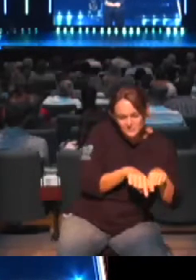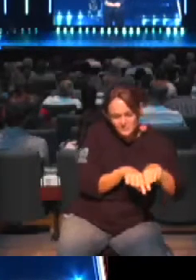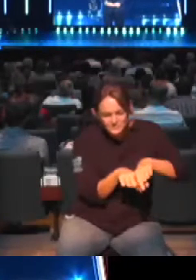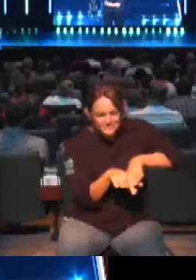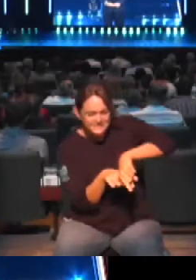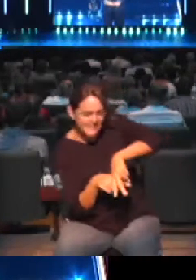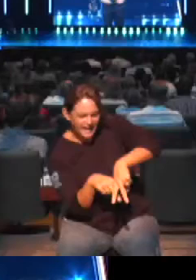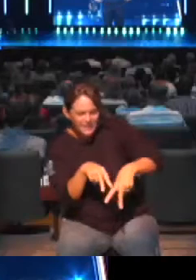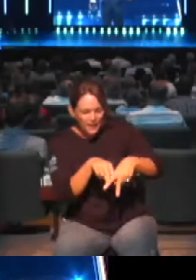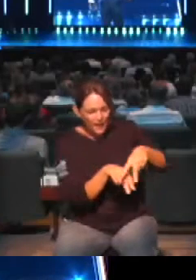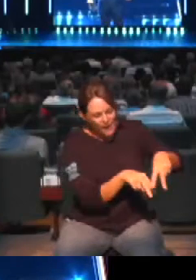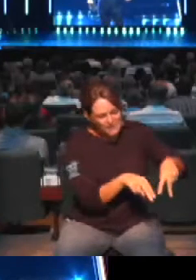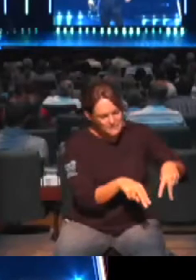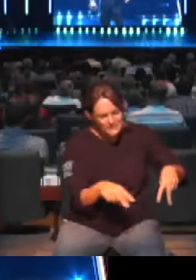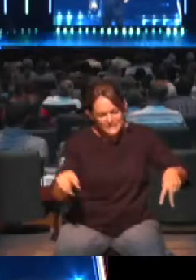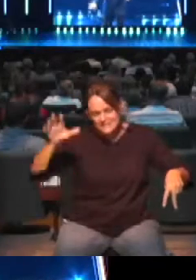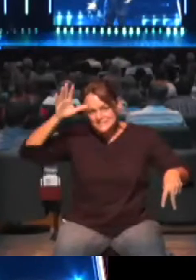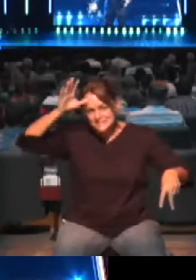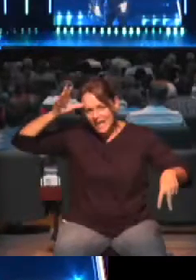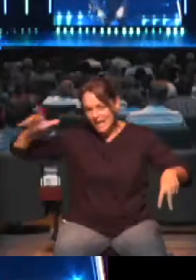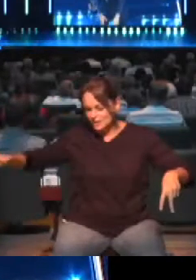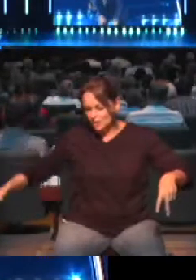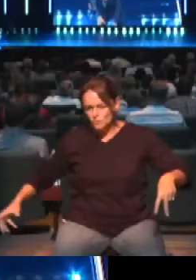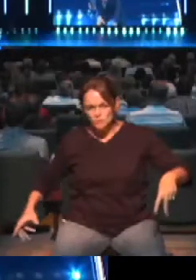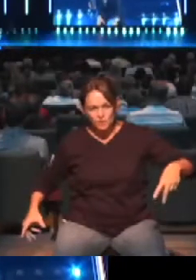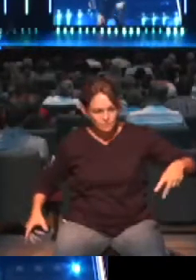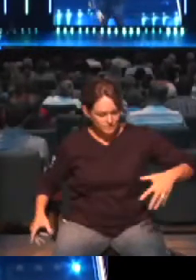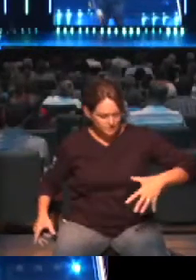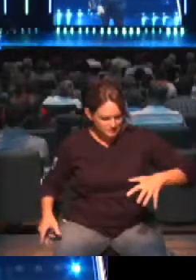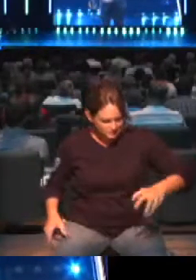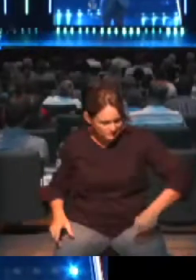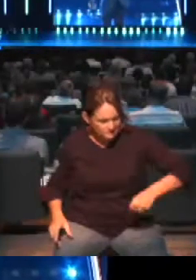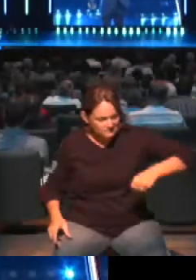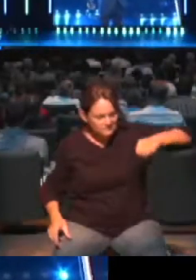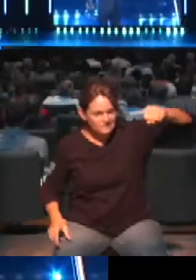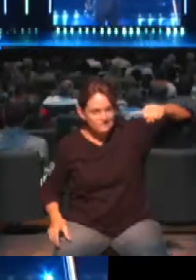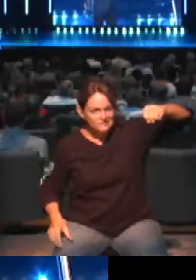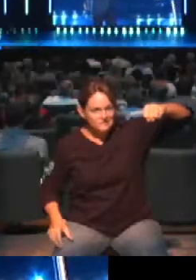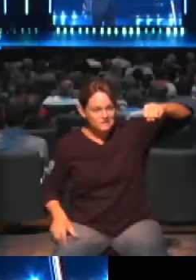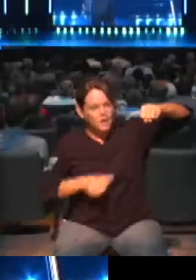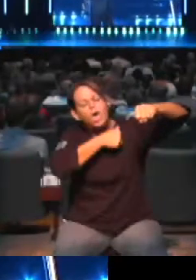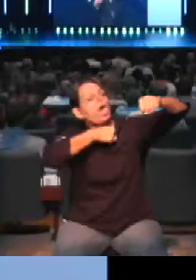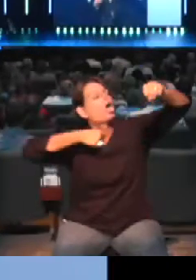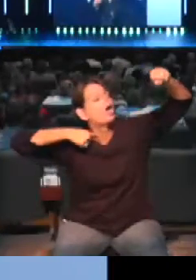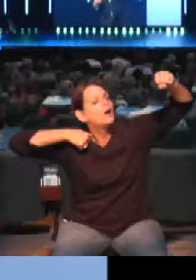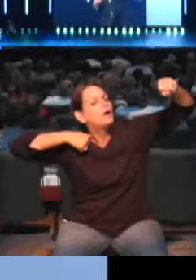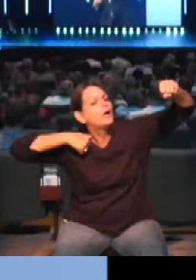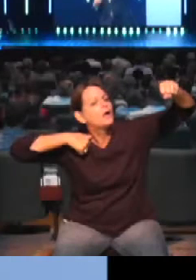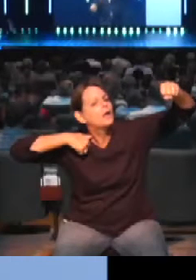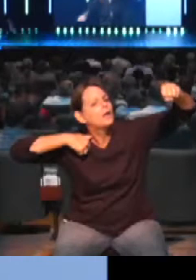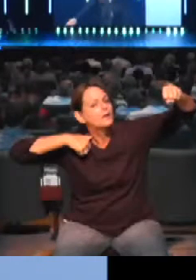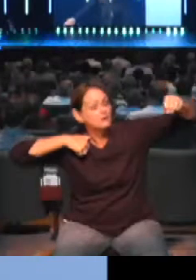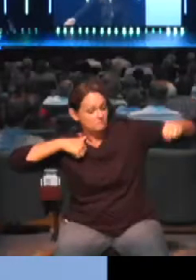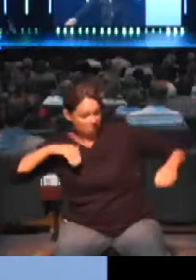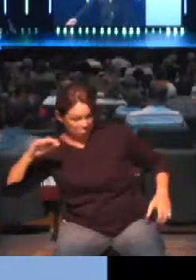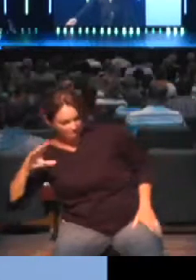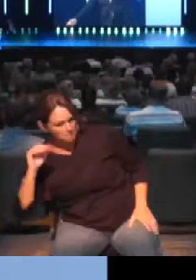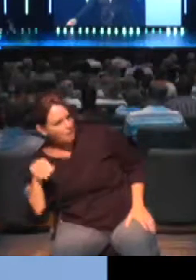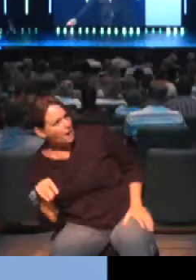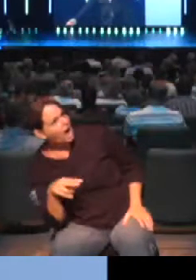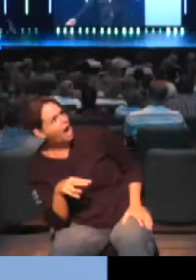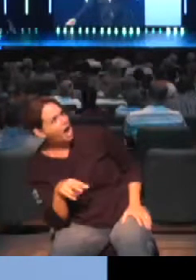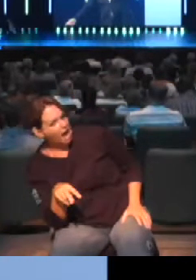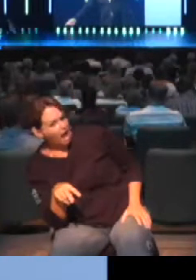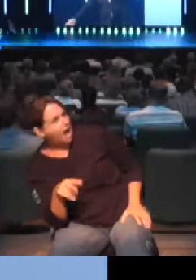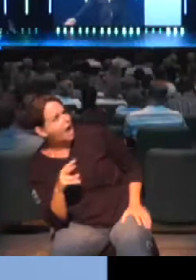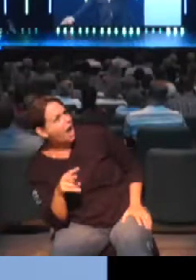up. And then the dad goes over, grabs this little lamb by the hind legs and cuts its throat. And this little boy's watching